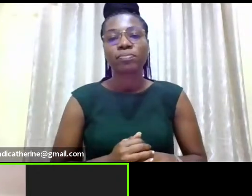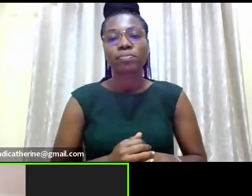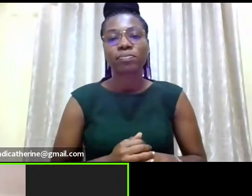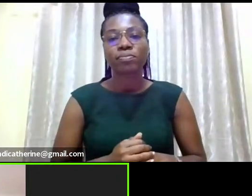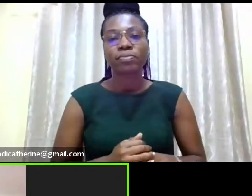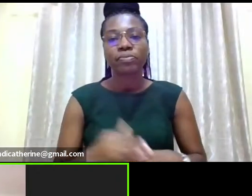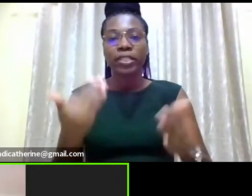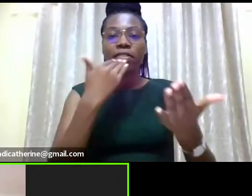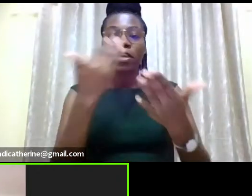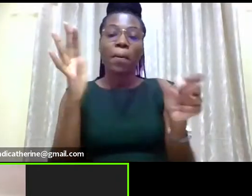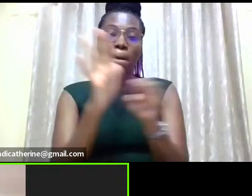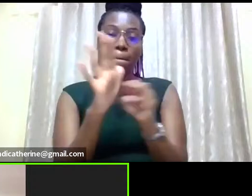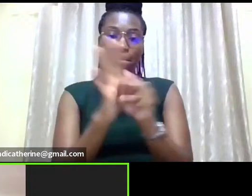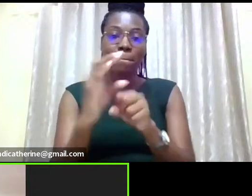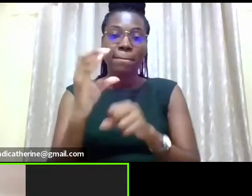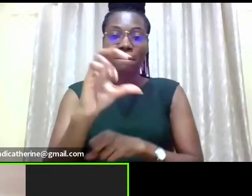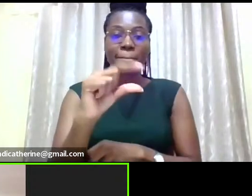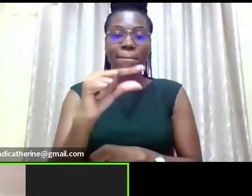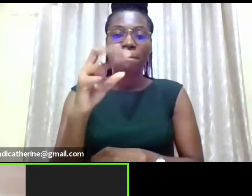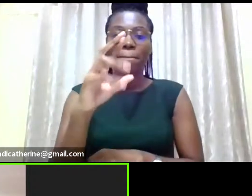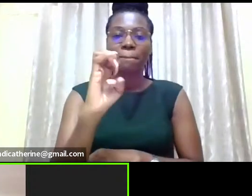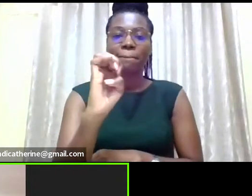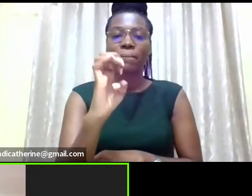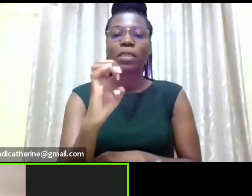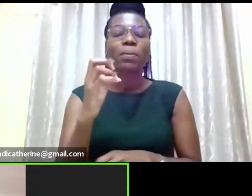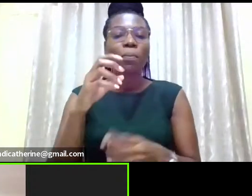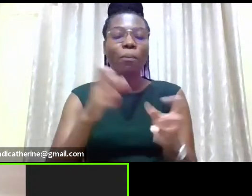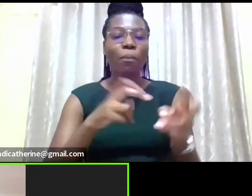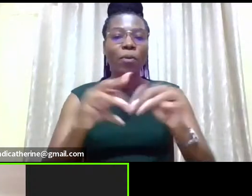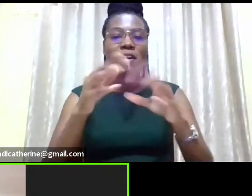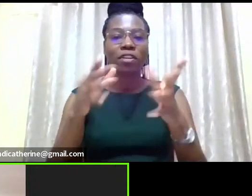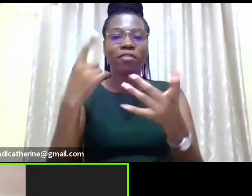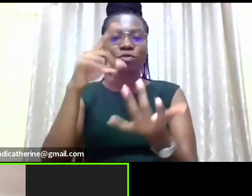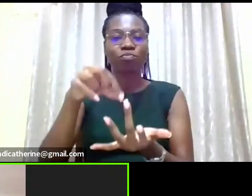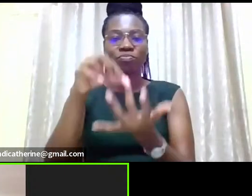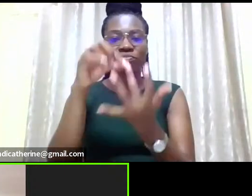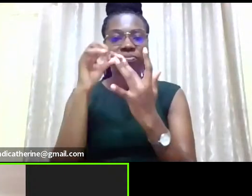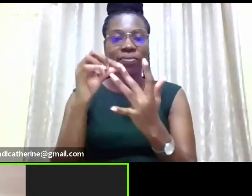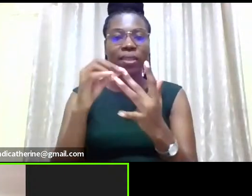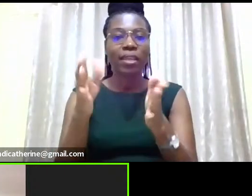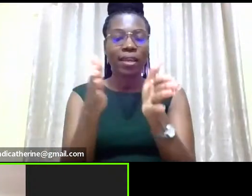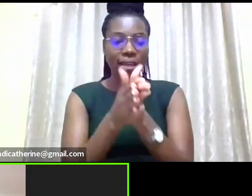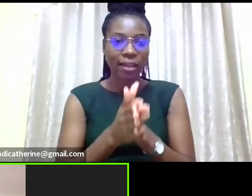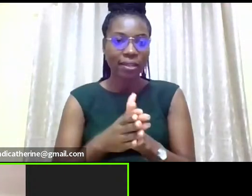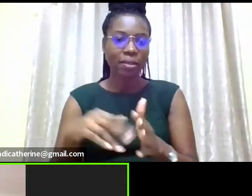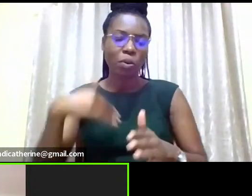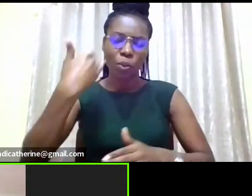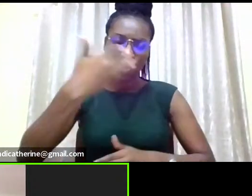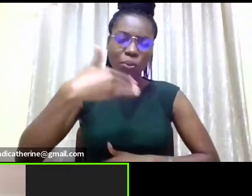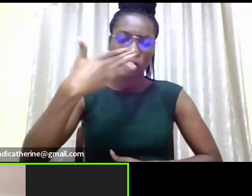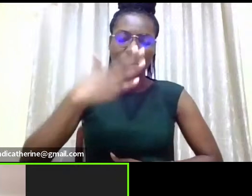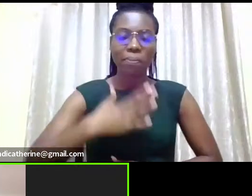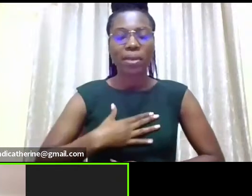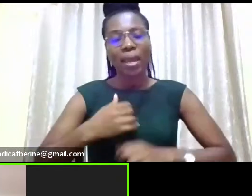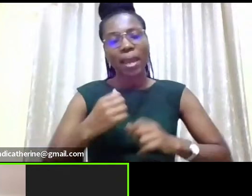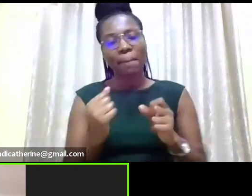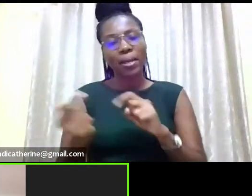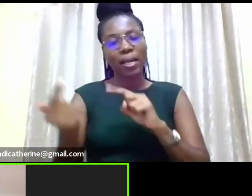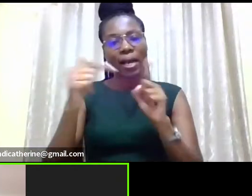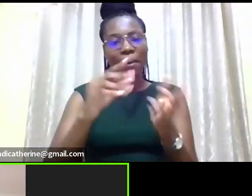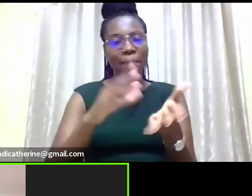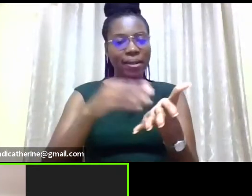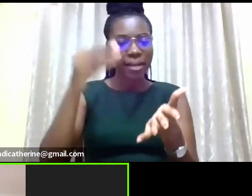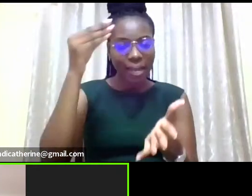Thank you very much, Grace Nzula, moderator of choice. I am always very delighted to come and learn here to